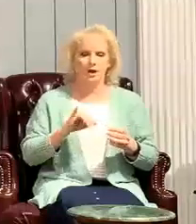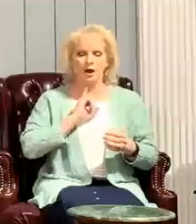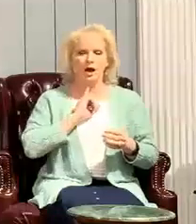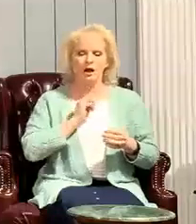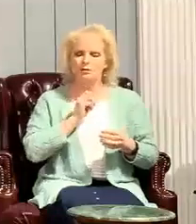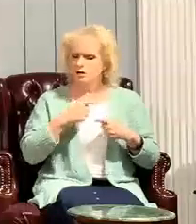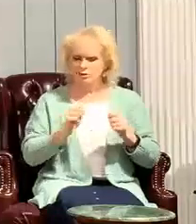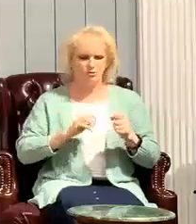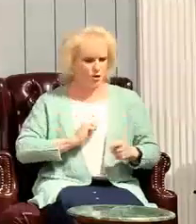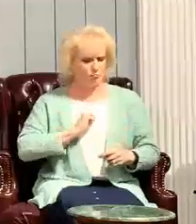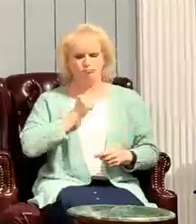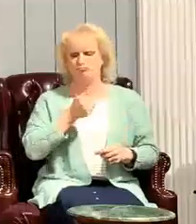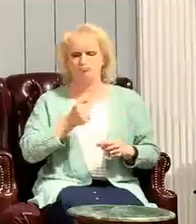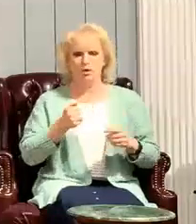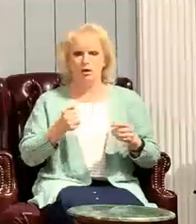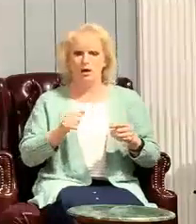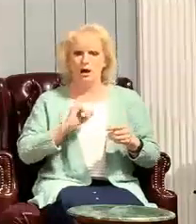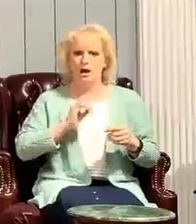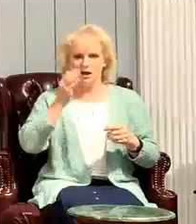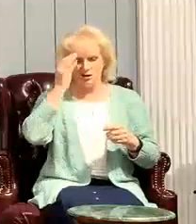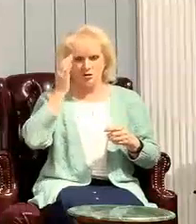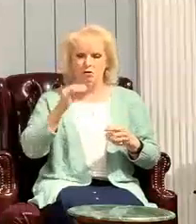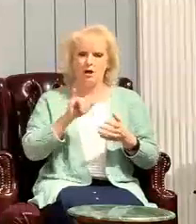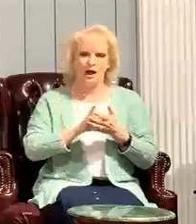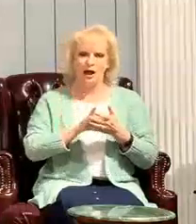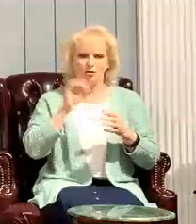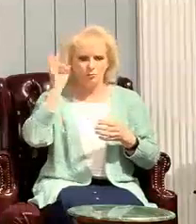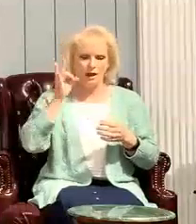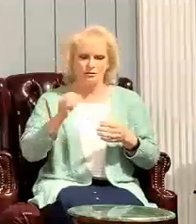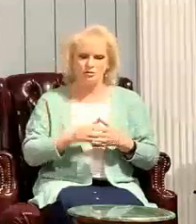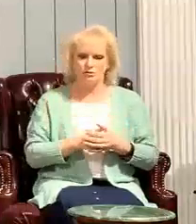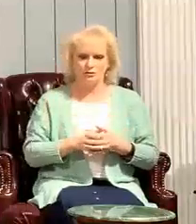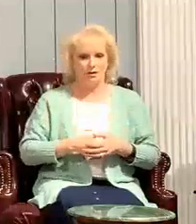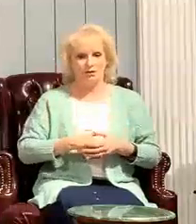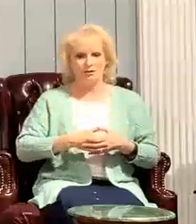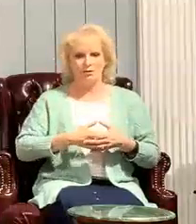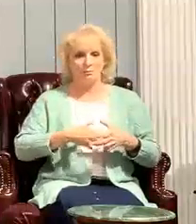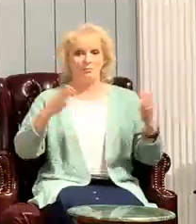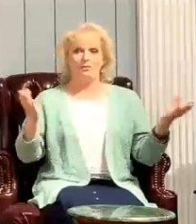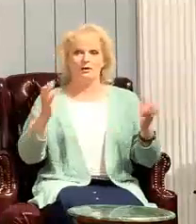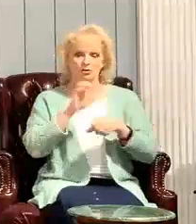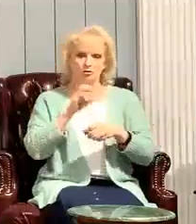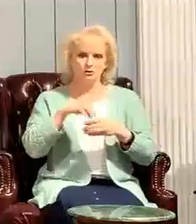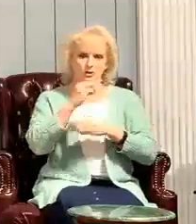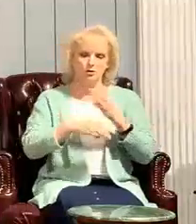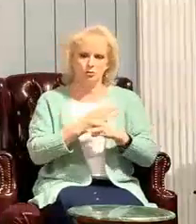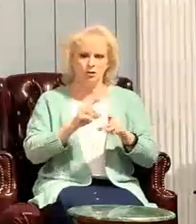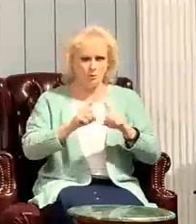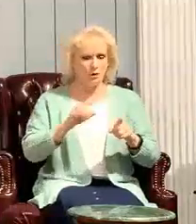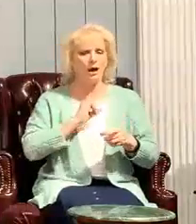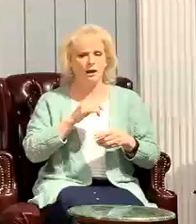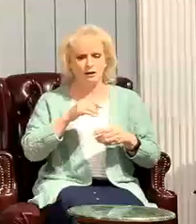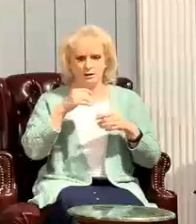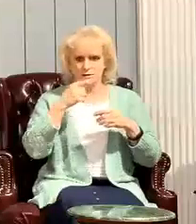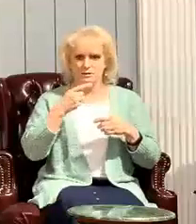the greatest preacher, and I know that I don't pastor the greatest, biggest, baddest church in the whole world, but I can say this. In 36 years of